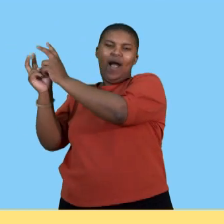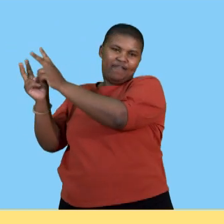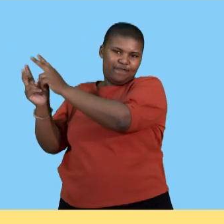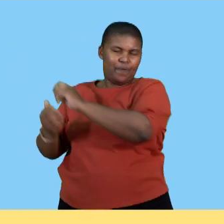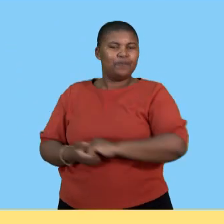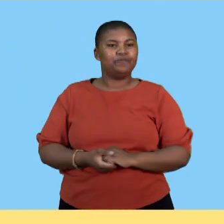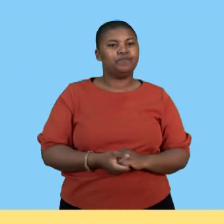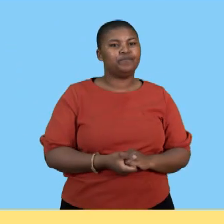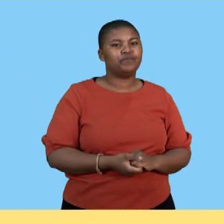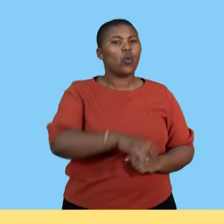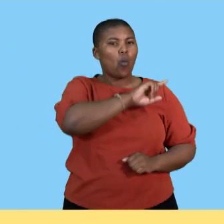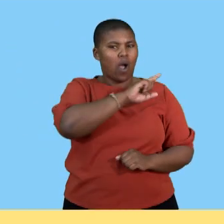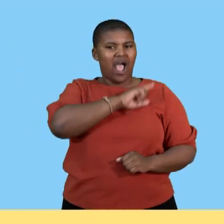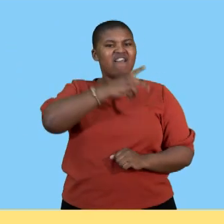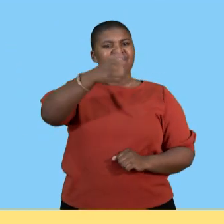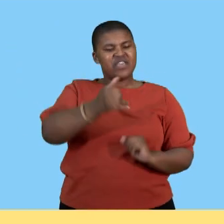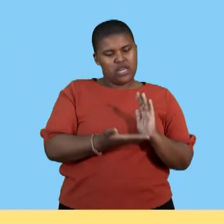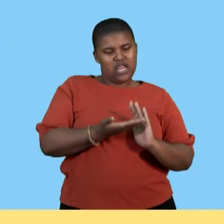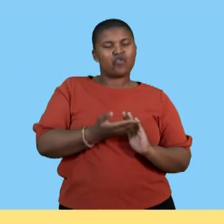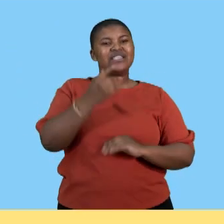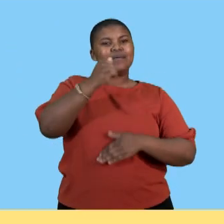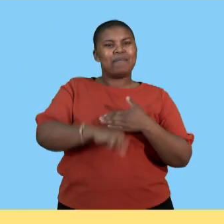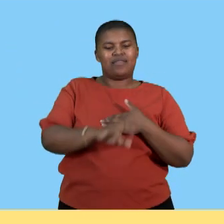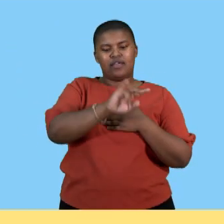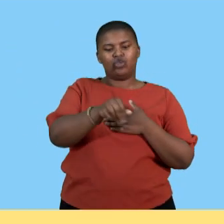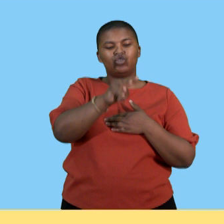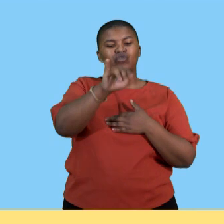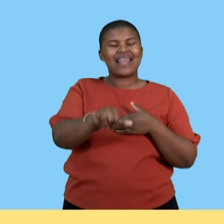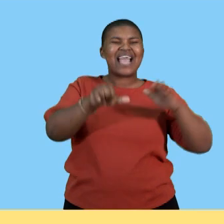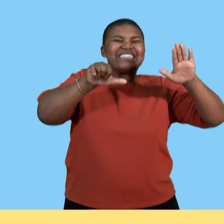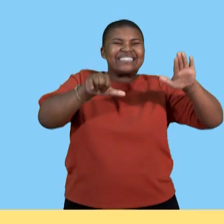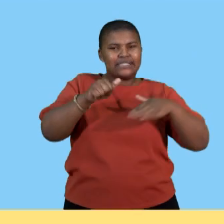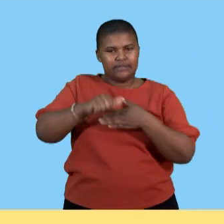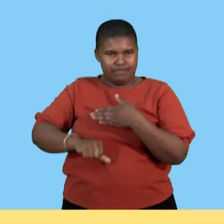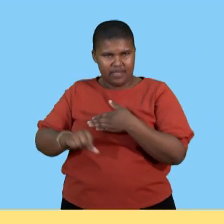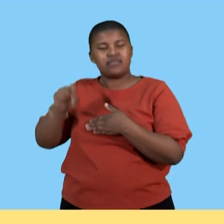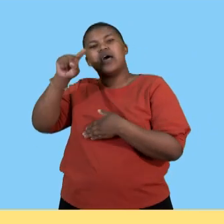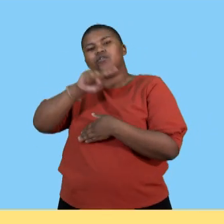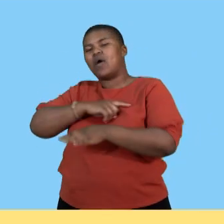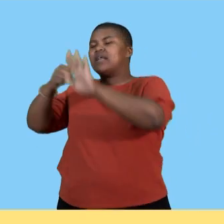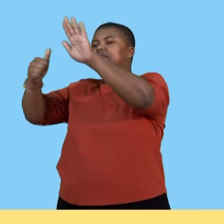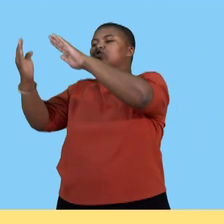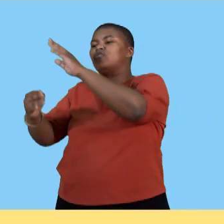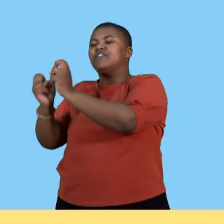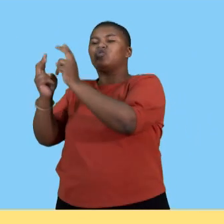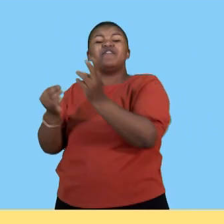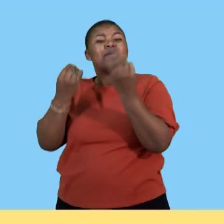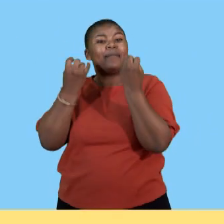12. It was increased on the 1st of July, so for 6 months. That would then give us